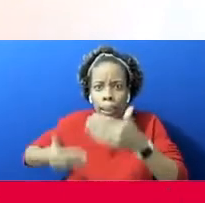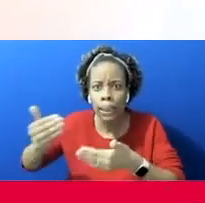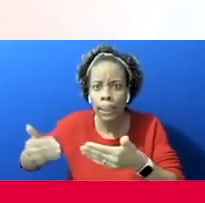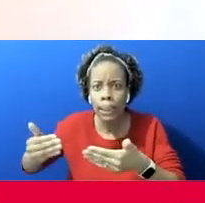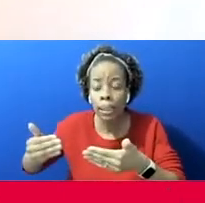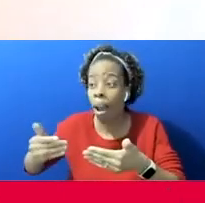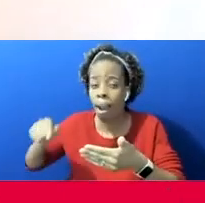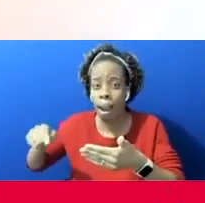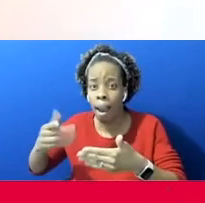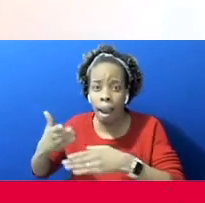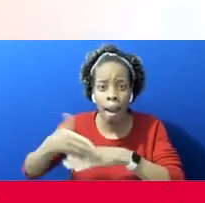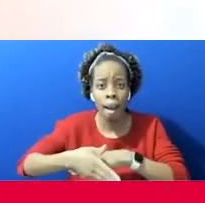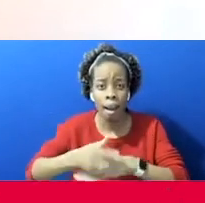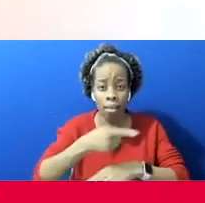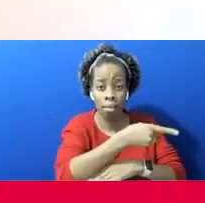With this sound analysis,